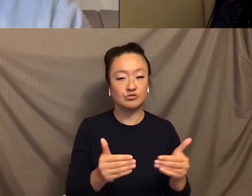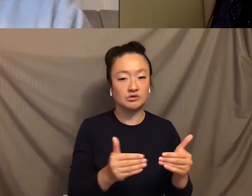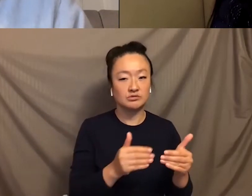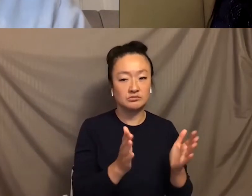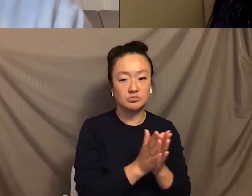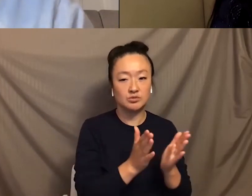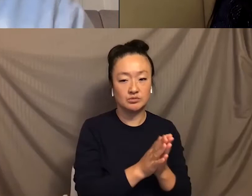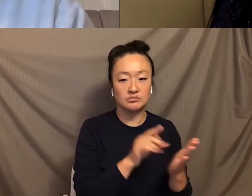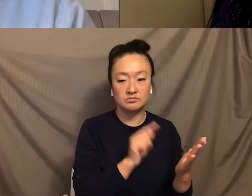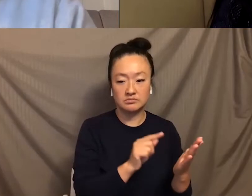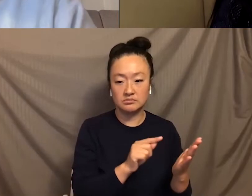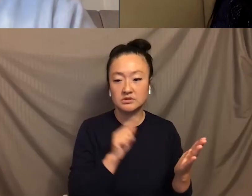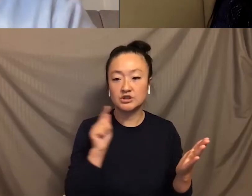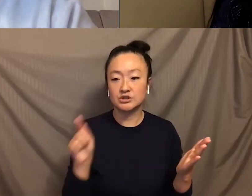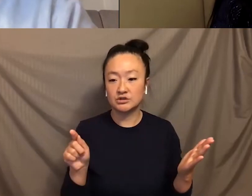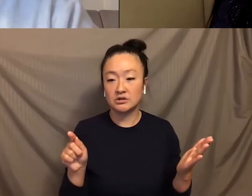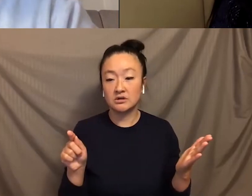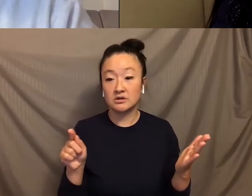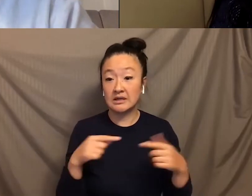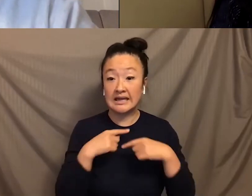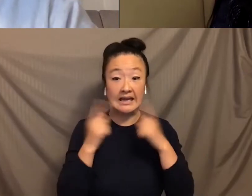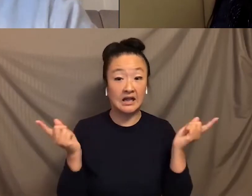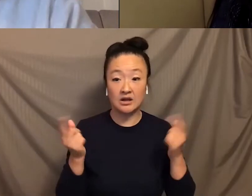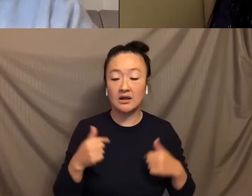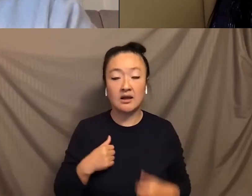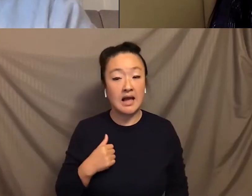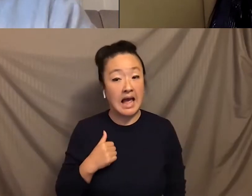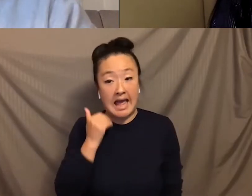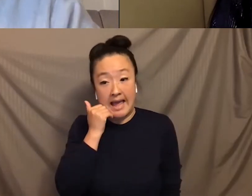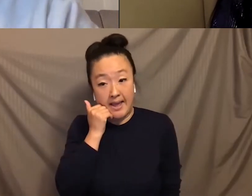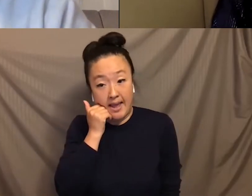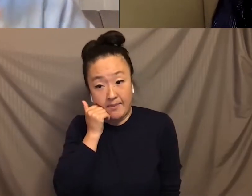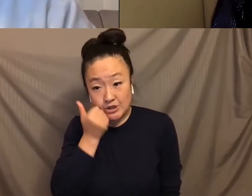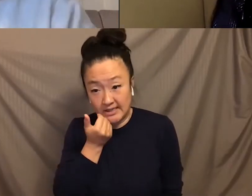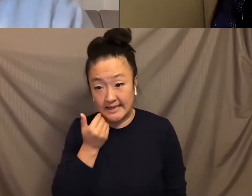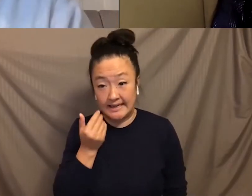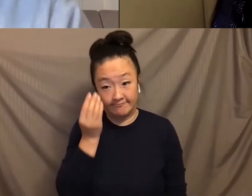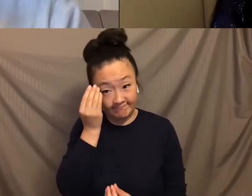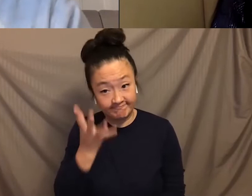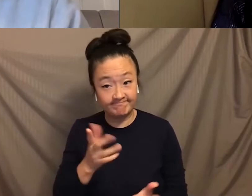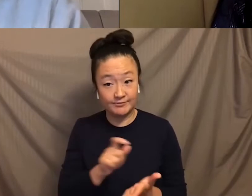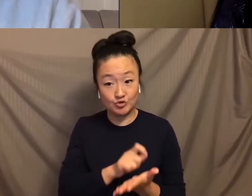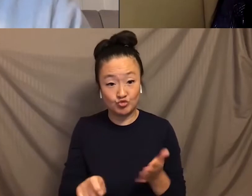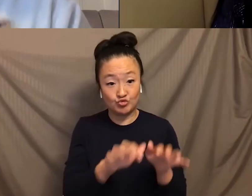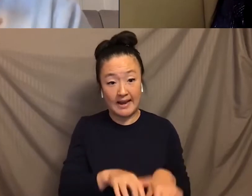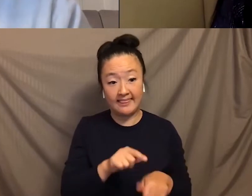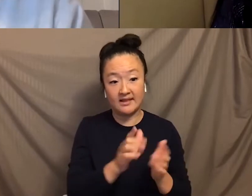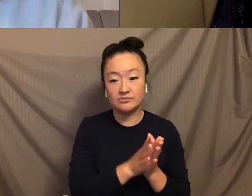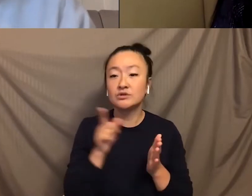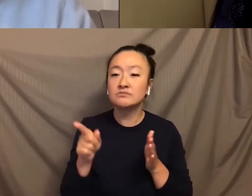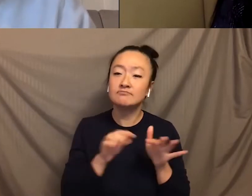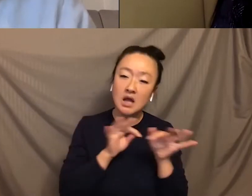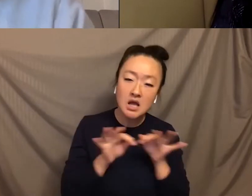book, in which she declares, I'm ashamed to have written this book. And then she goes on to just describe